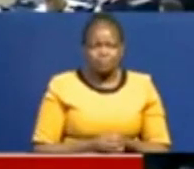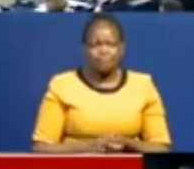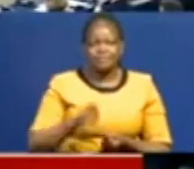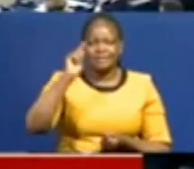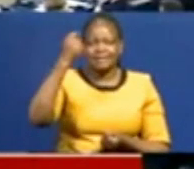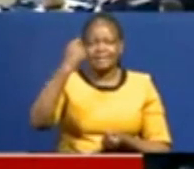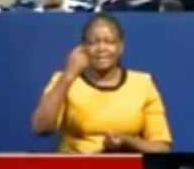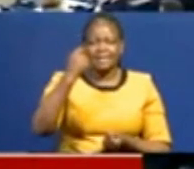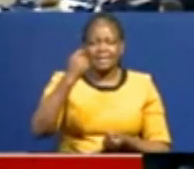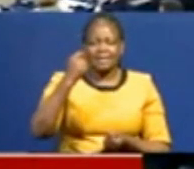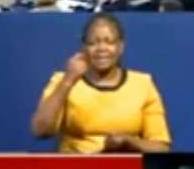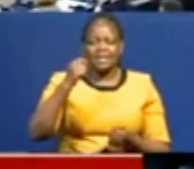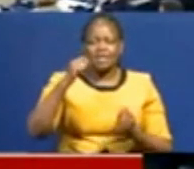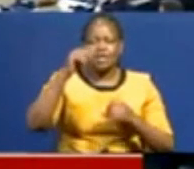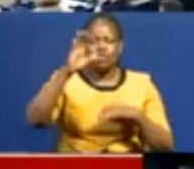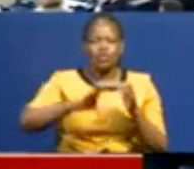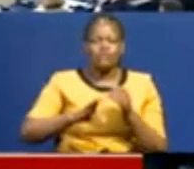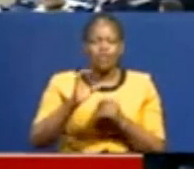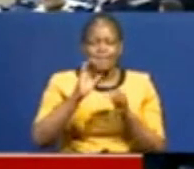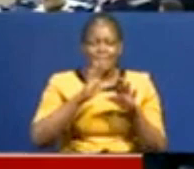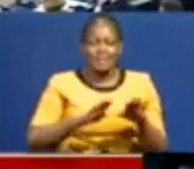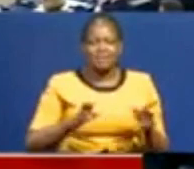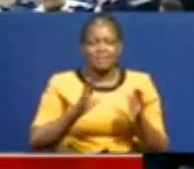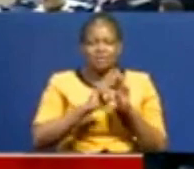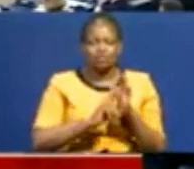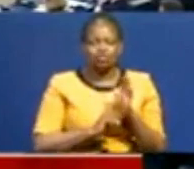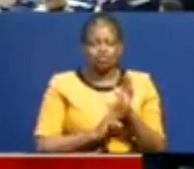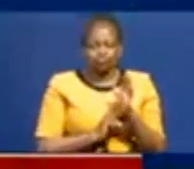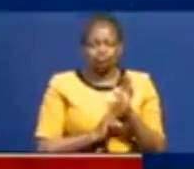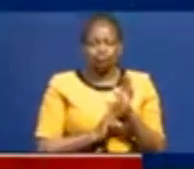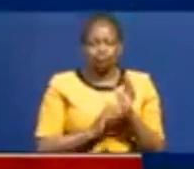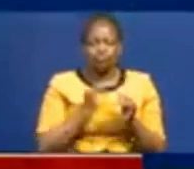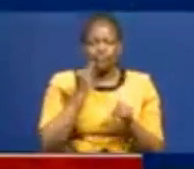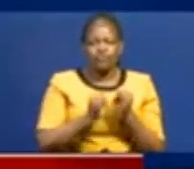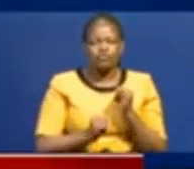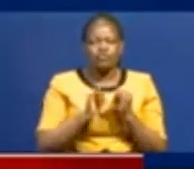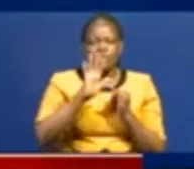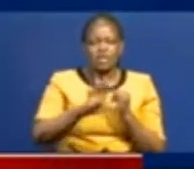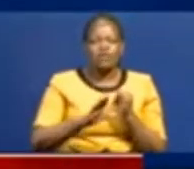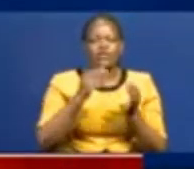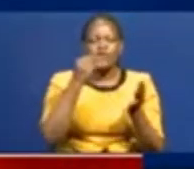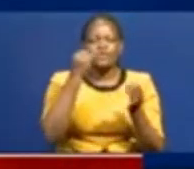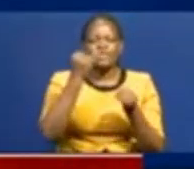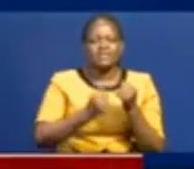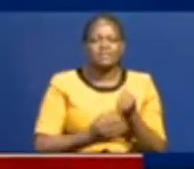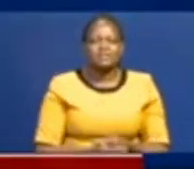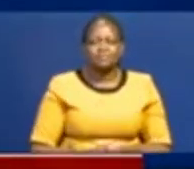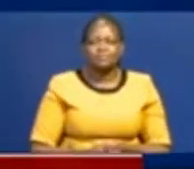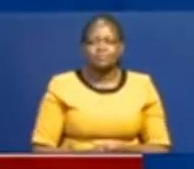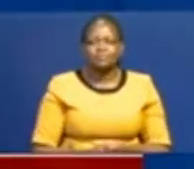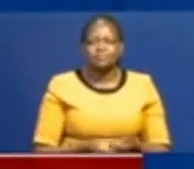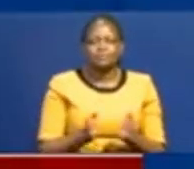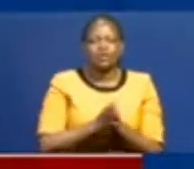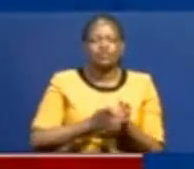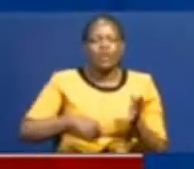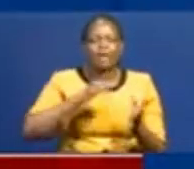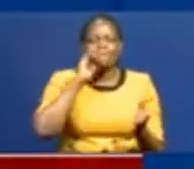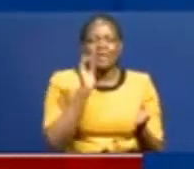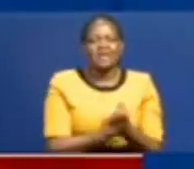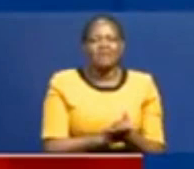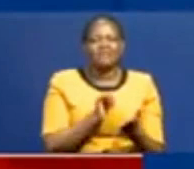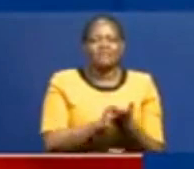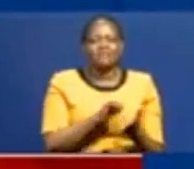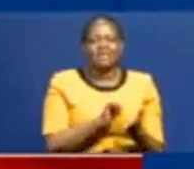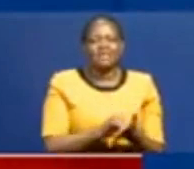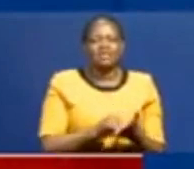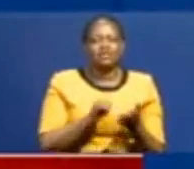Kenya, the draft carbon markets regulation is in the final stage of finalization. And we believe